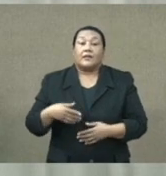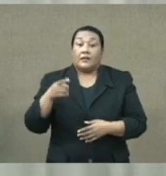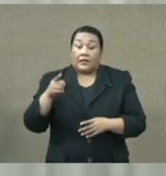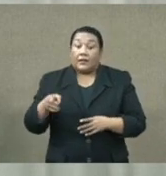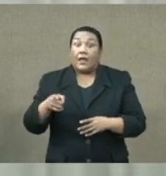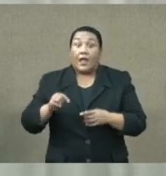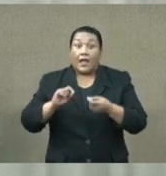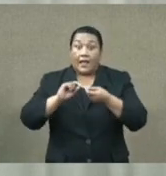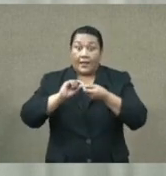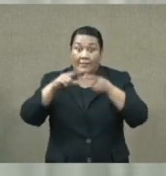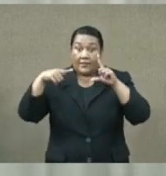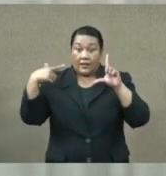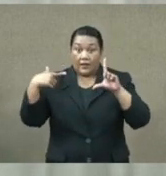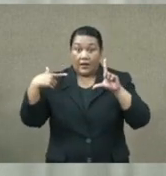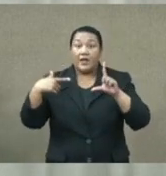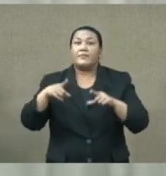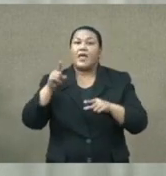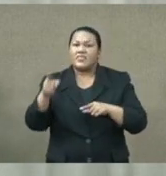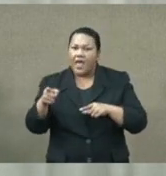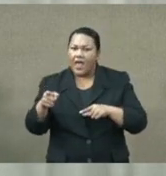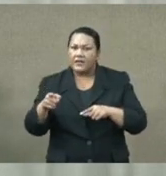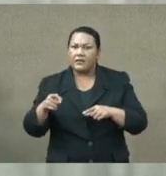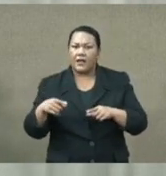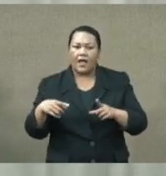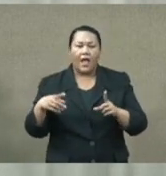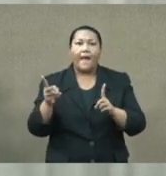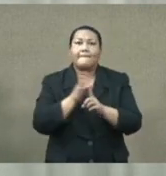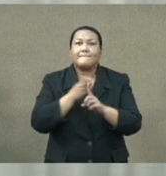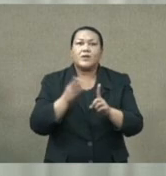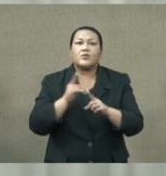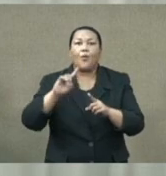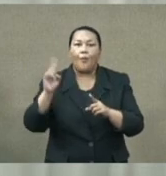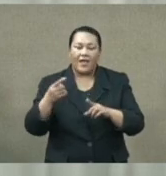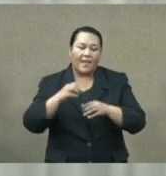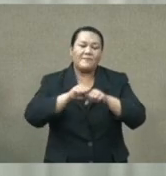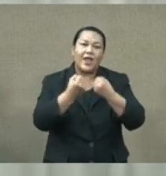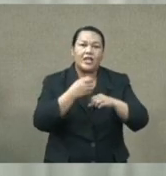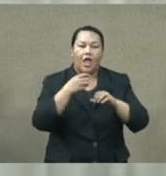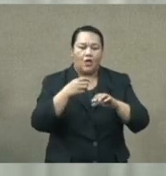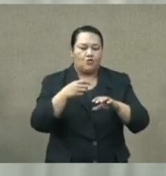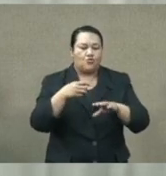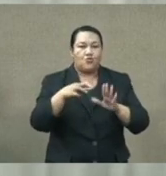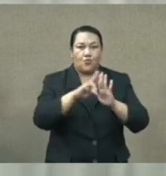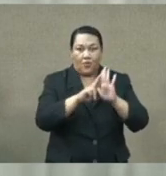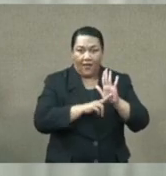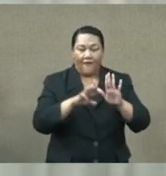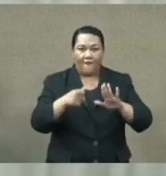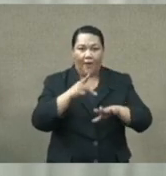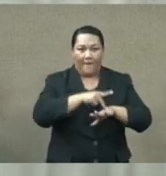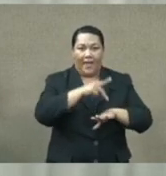parliamentarians over their membership of public offices. He therefore lost his seat in